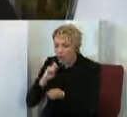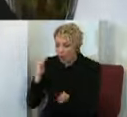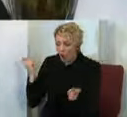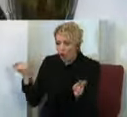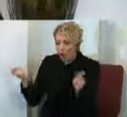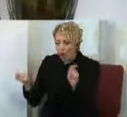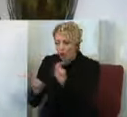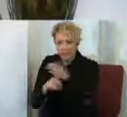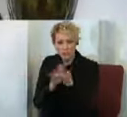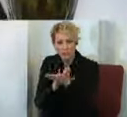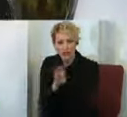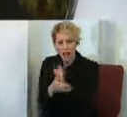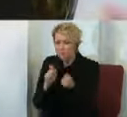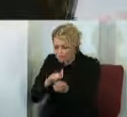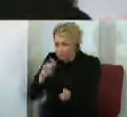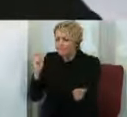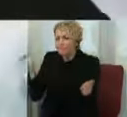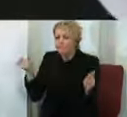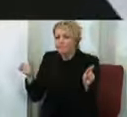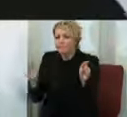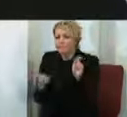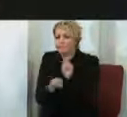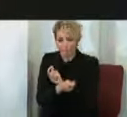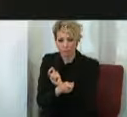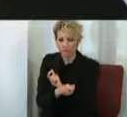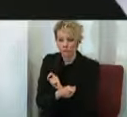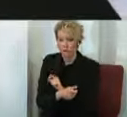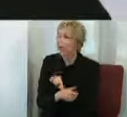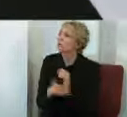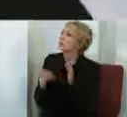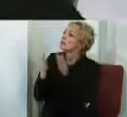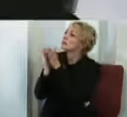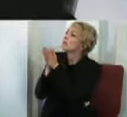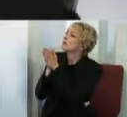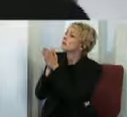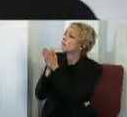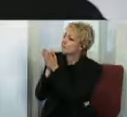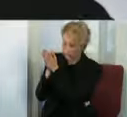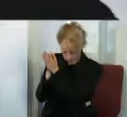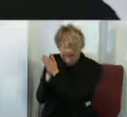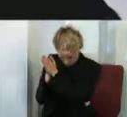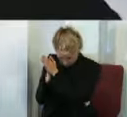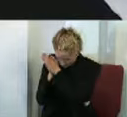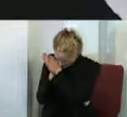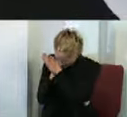of transformation in this world. Let's go to God in prayer.